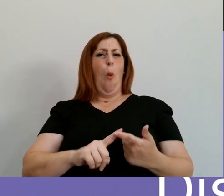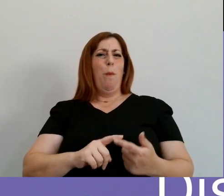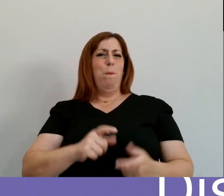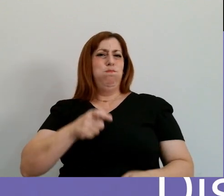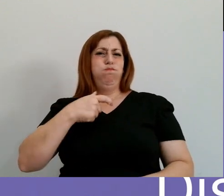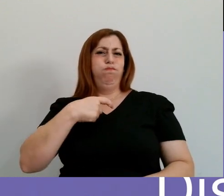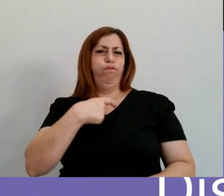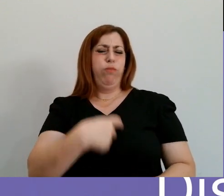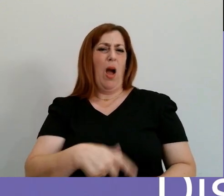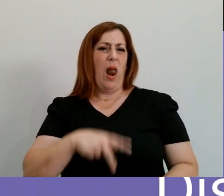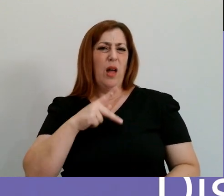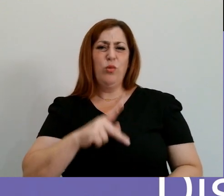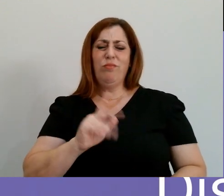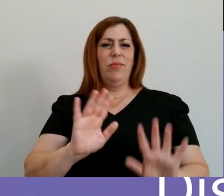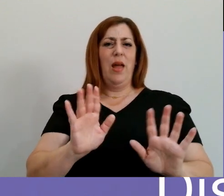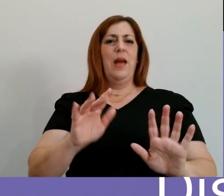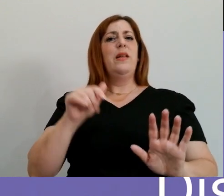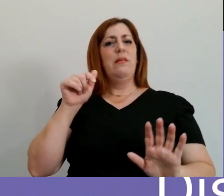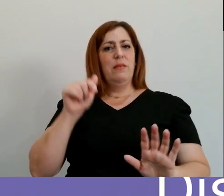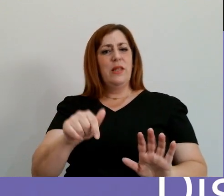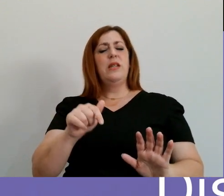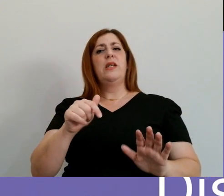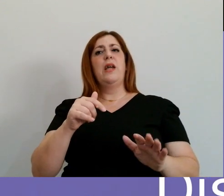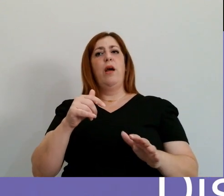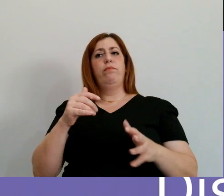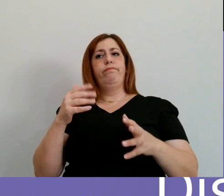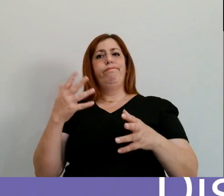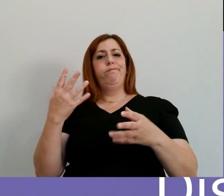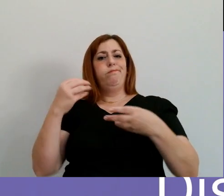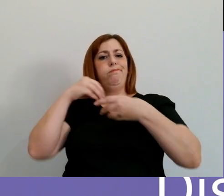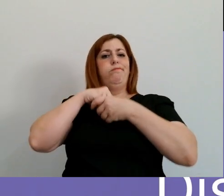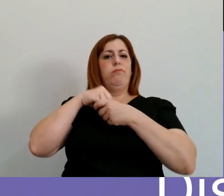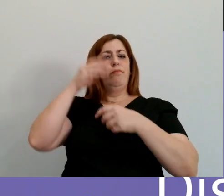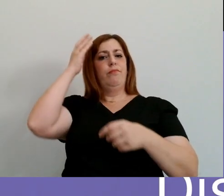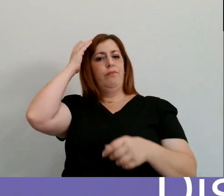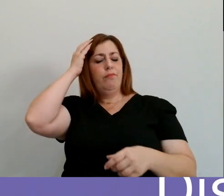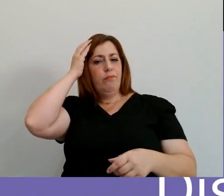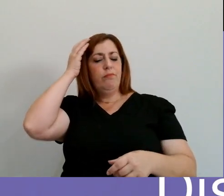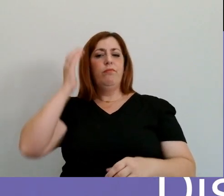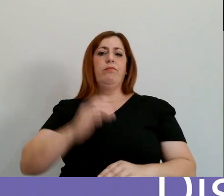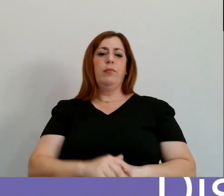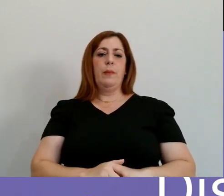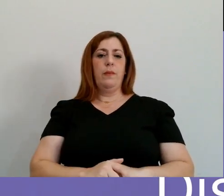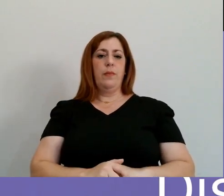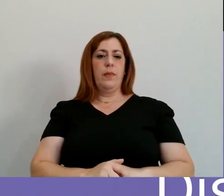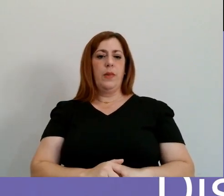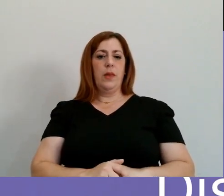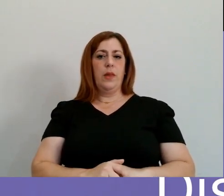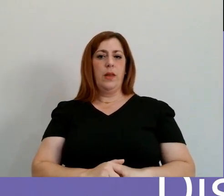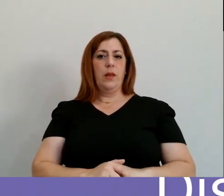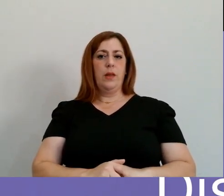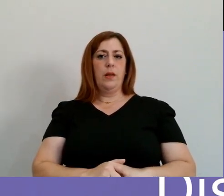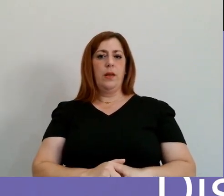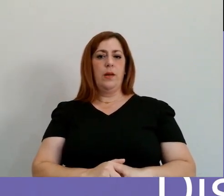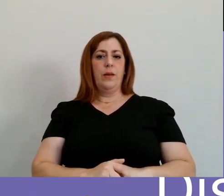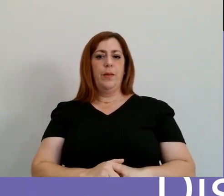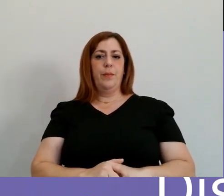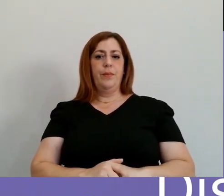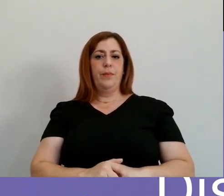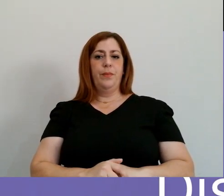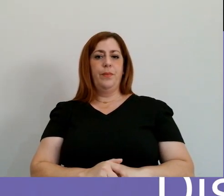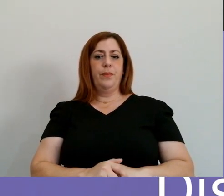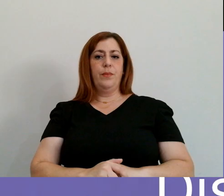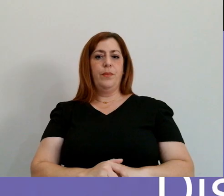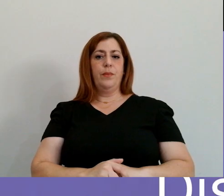processes information. Yep, we talked about that before. I did include, again, I included the